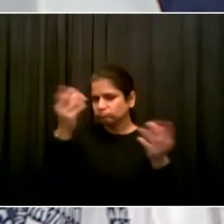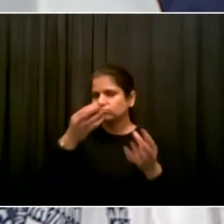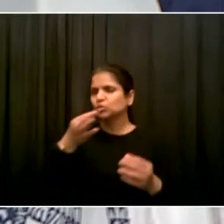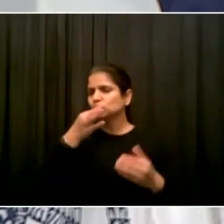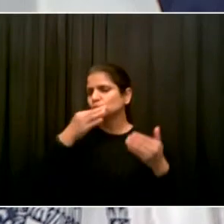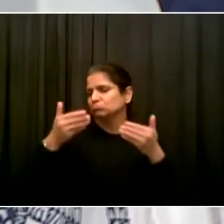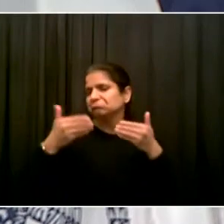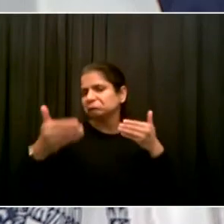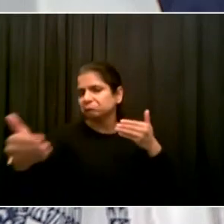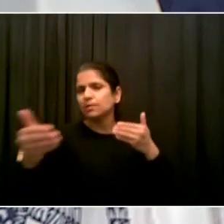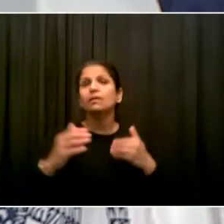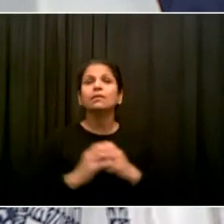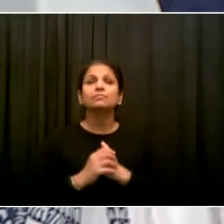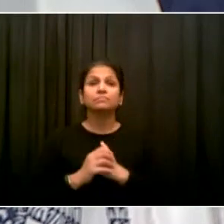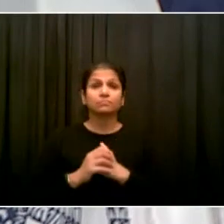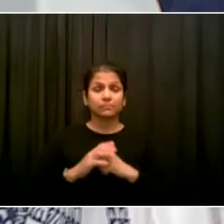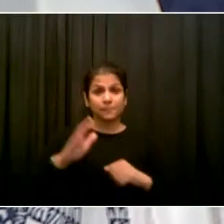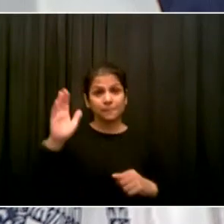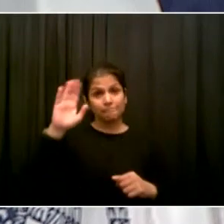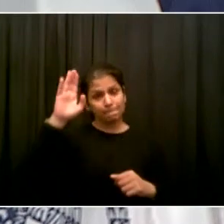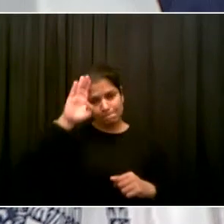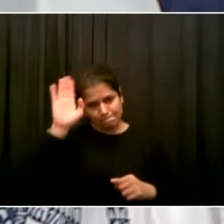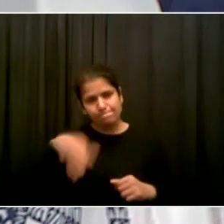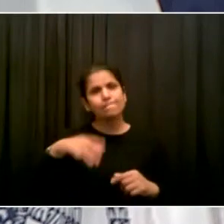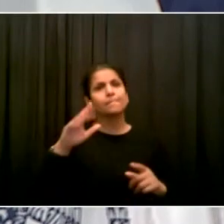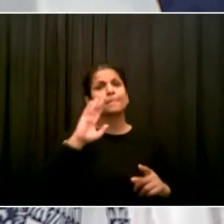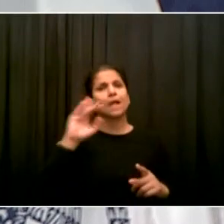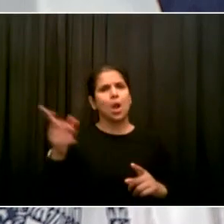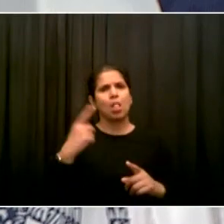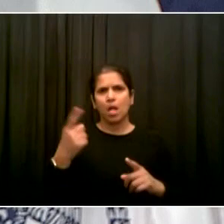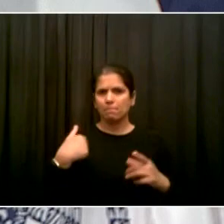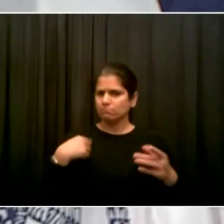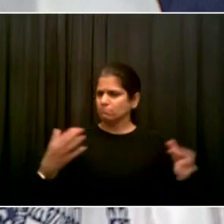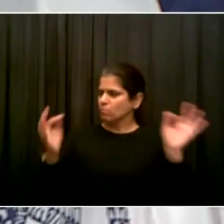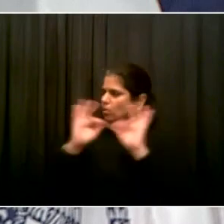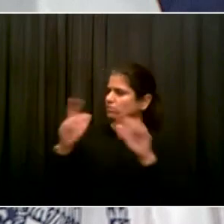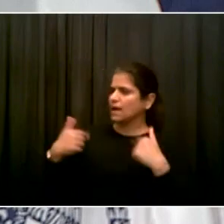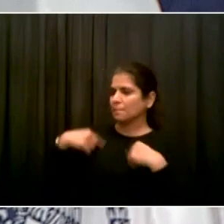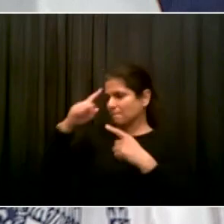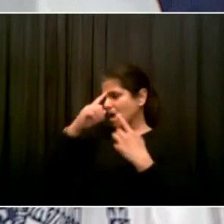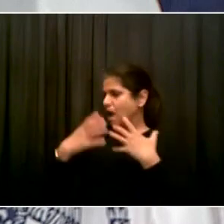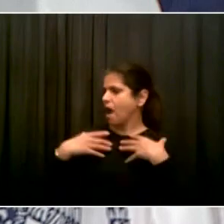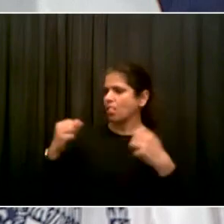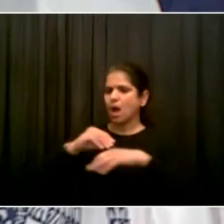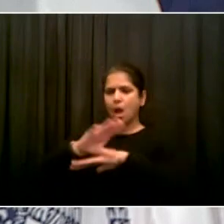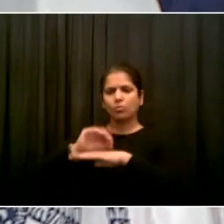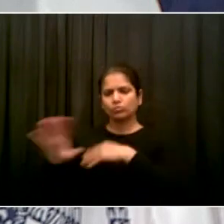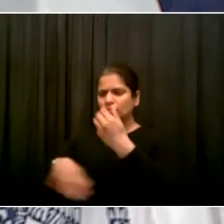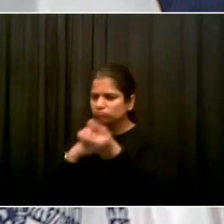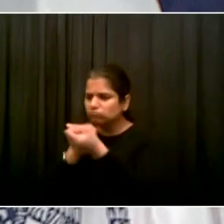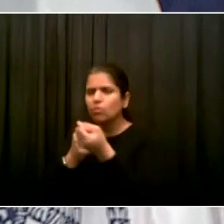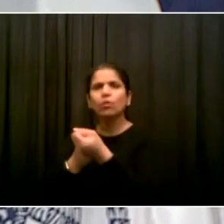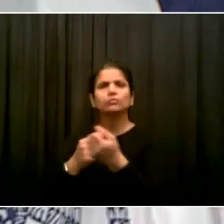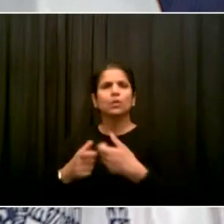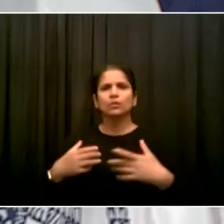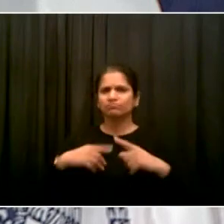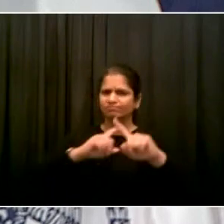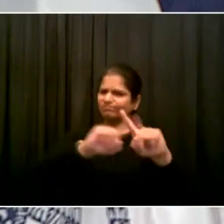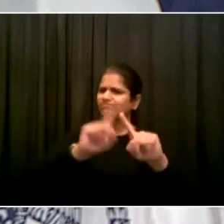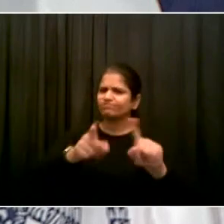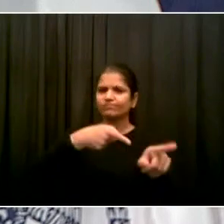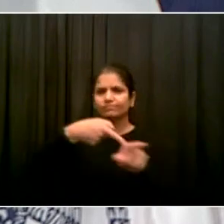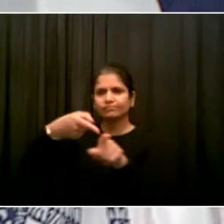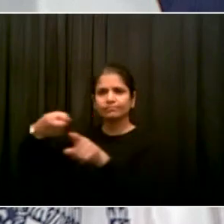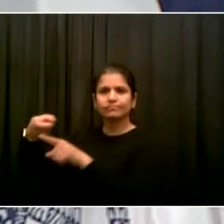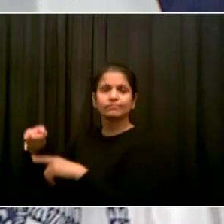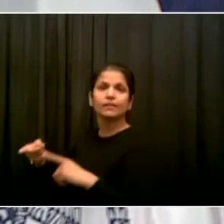mental health support in all the different efforts that we do on behalf of homeless folks. But I just believe that the shelters are where we can do it